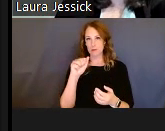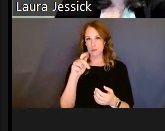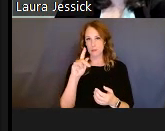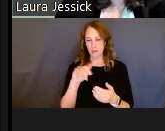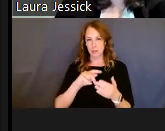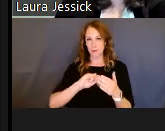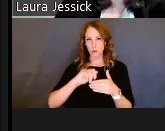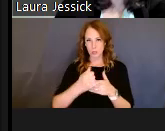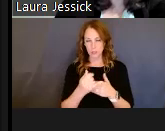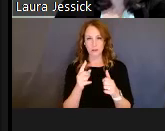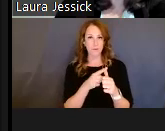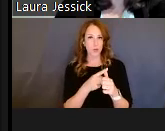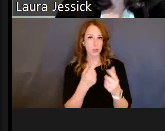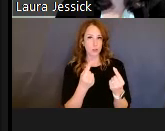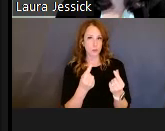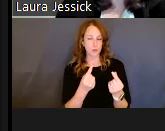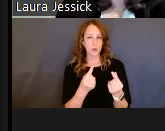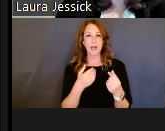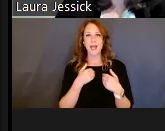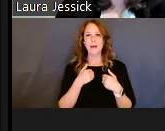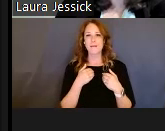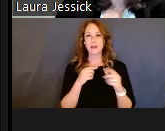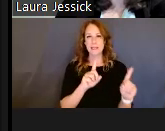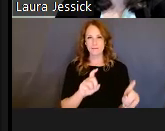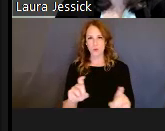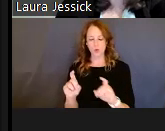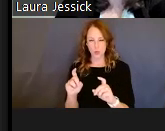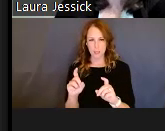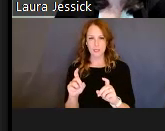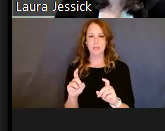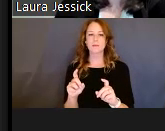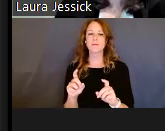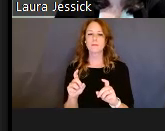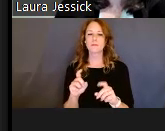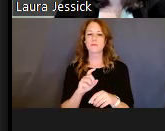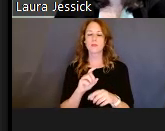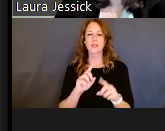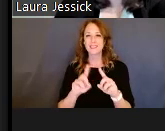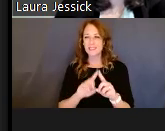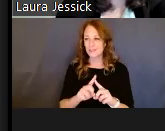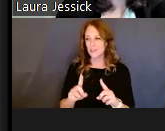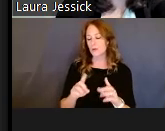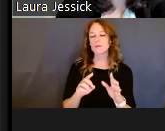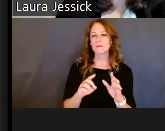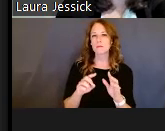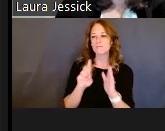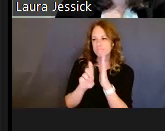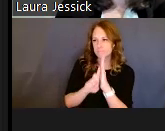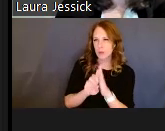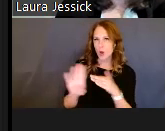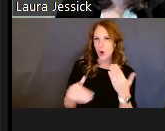first step was to conduct an inventory of all the untested kits in the state of